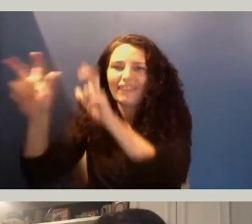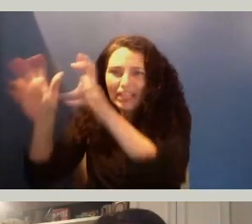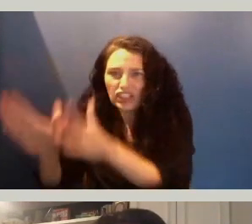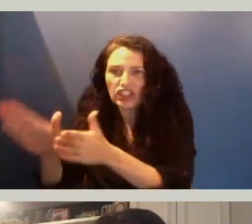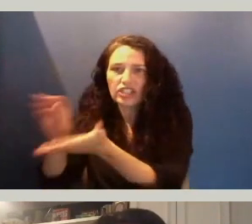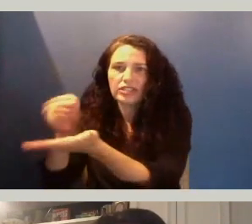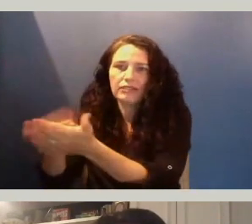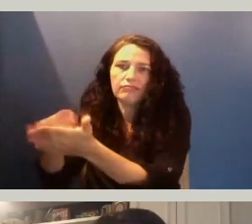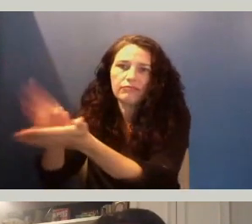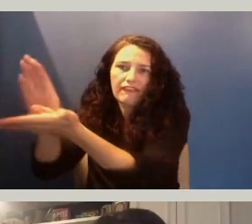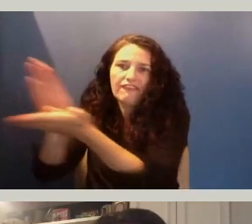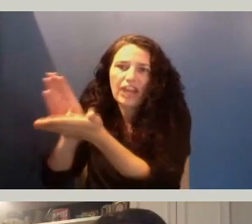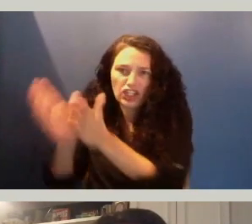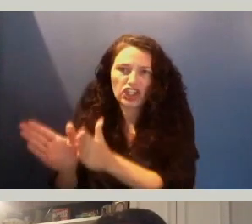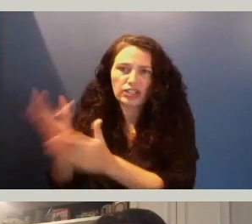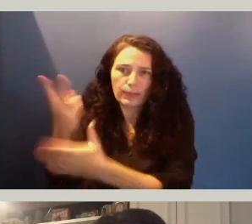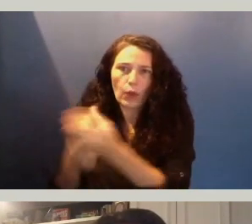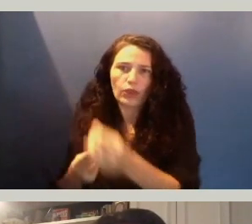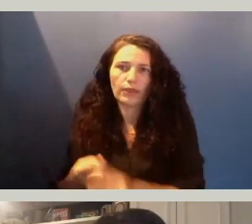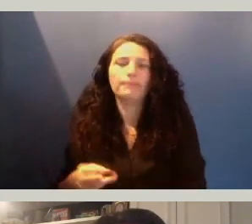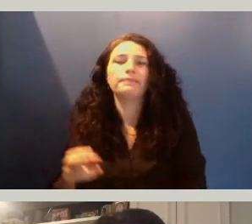Okay. Thank you.